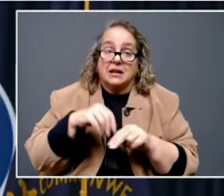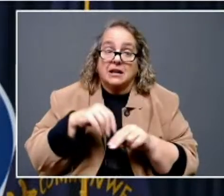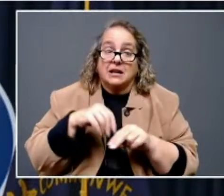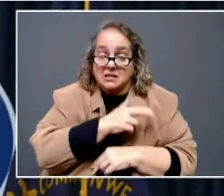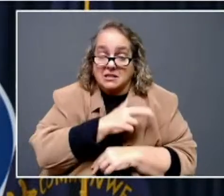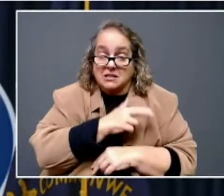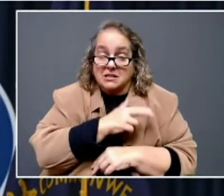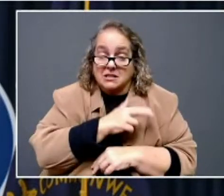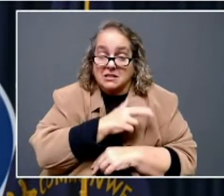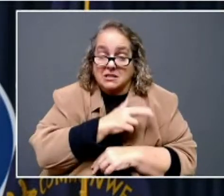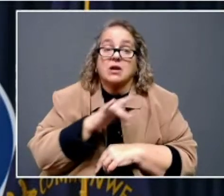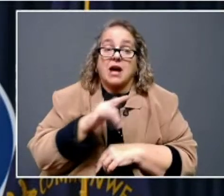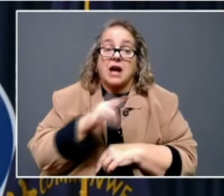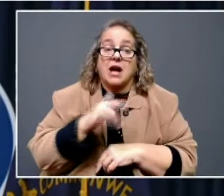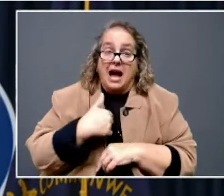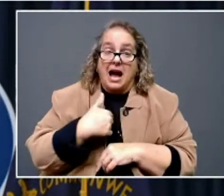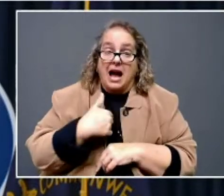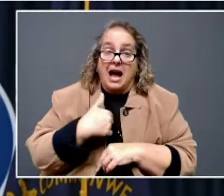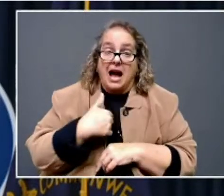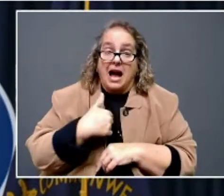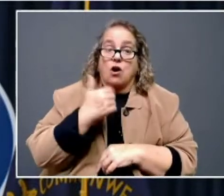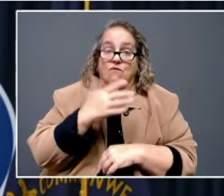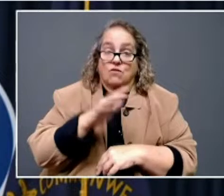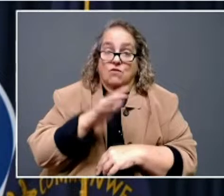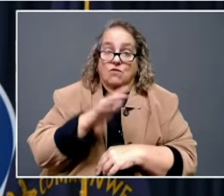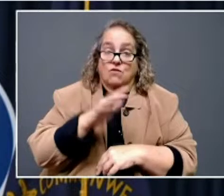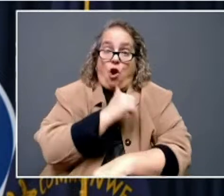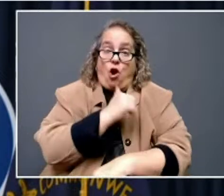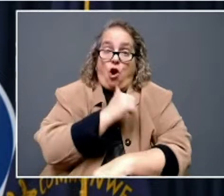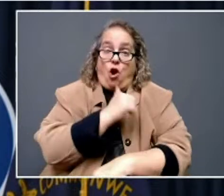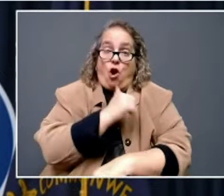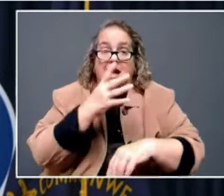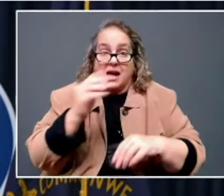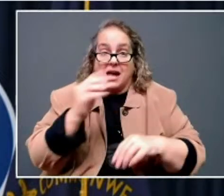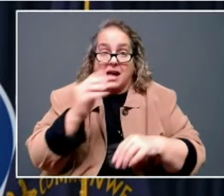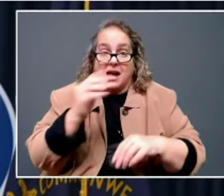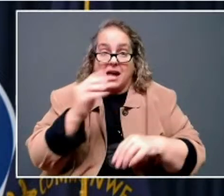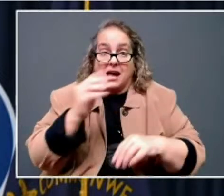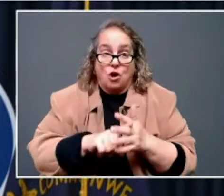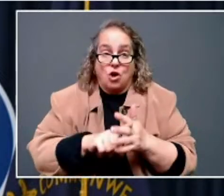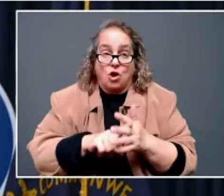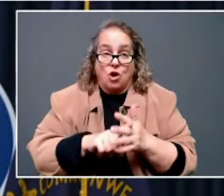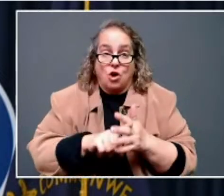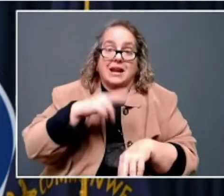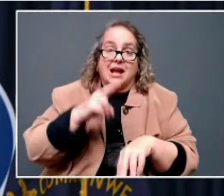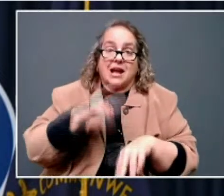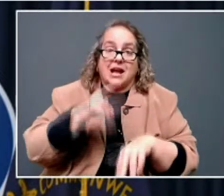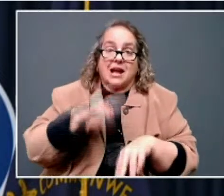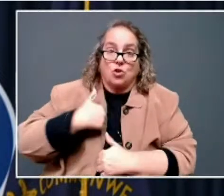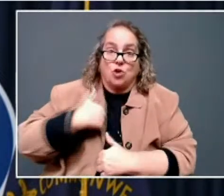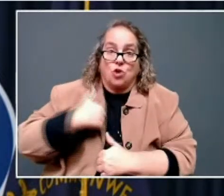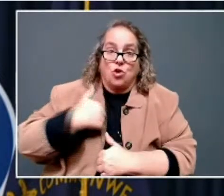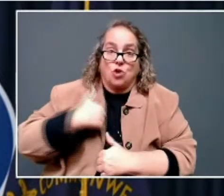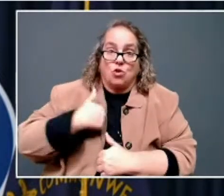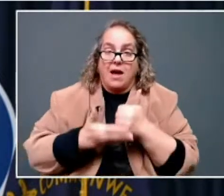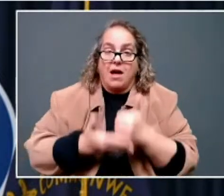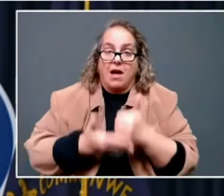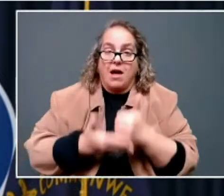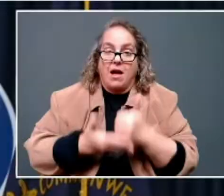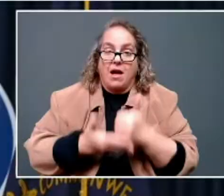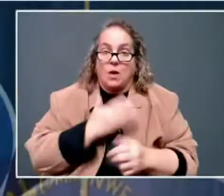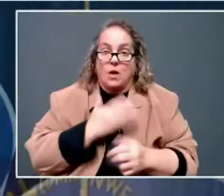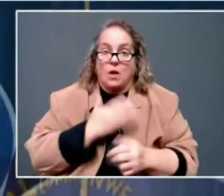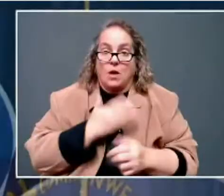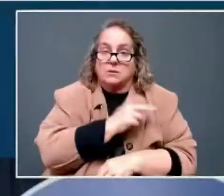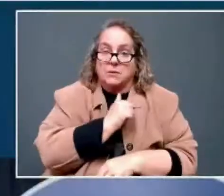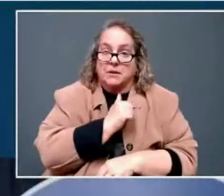hospitalizations, I have authorized and mobilized the National Guard to assist in our hospitals. Again,